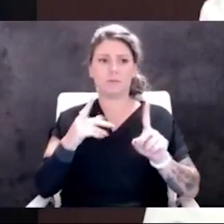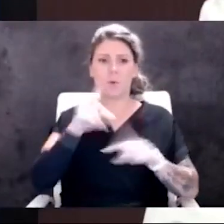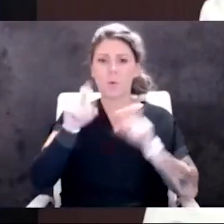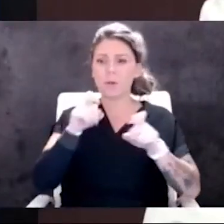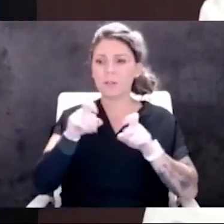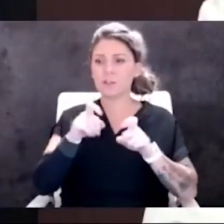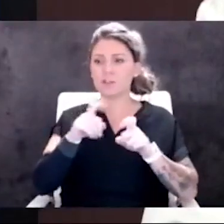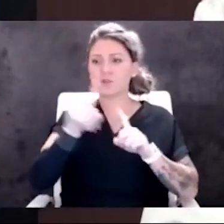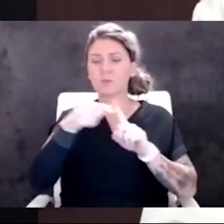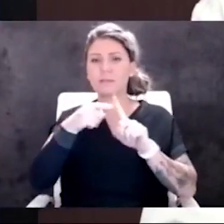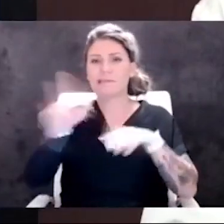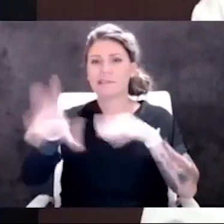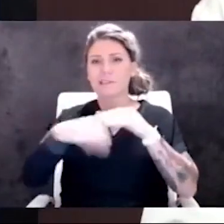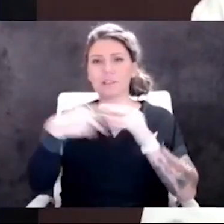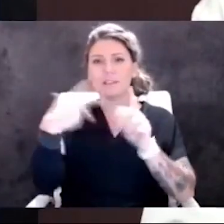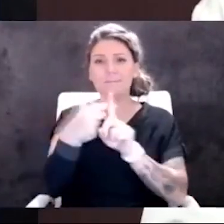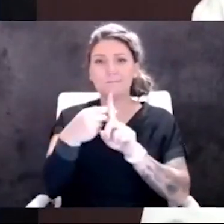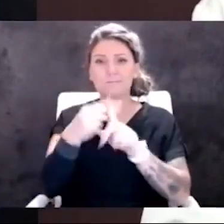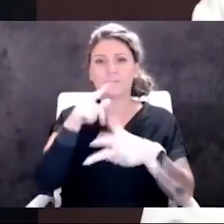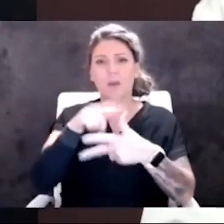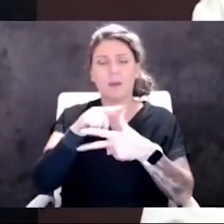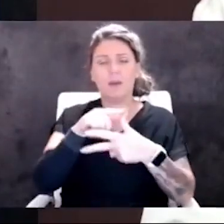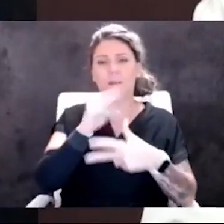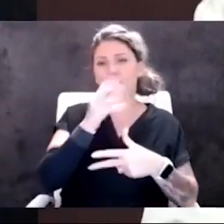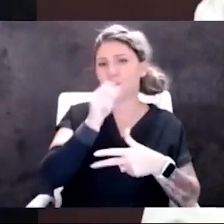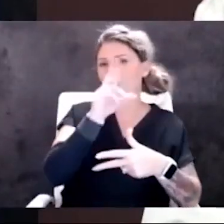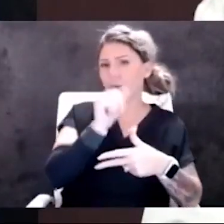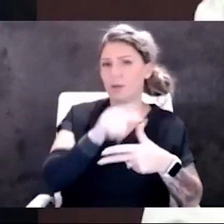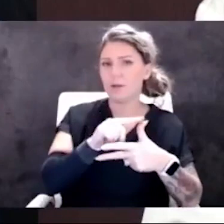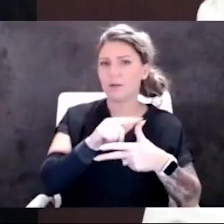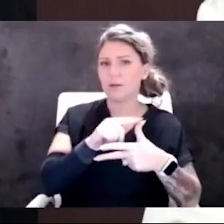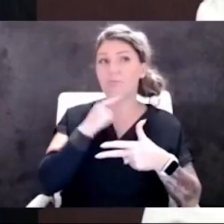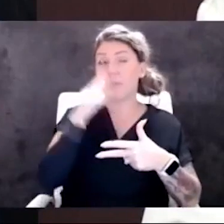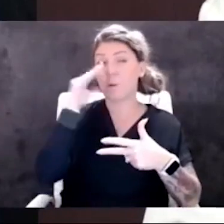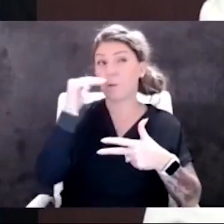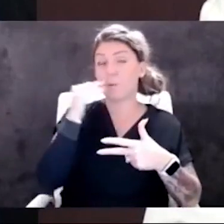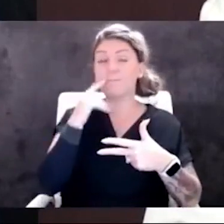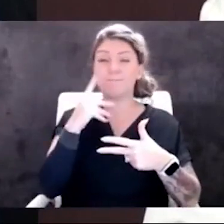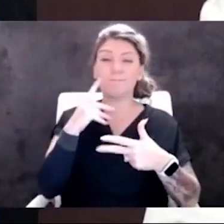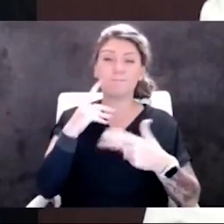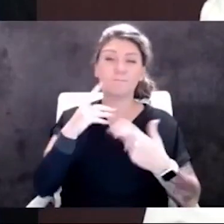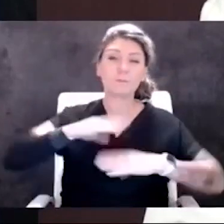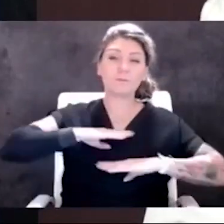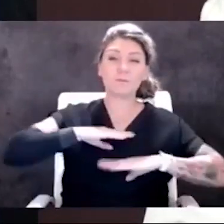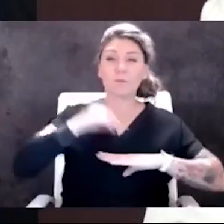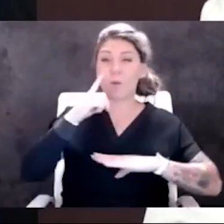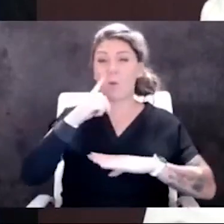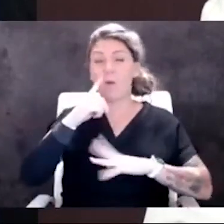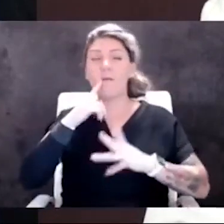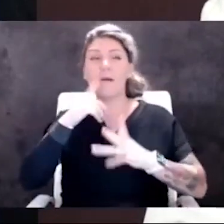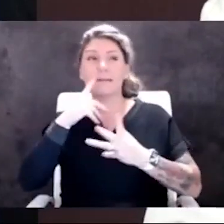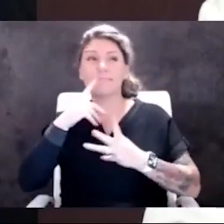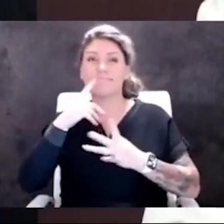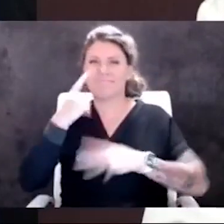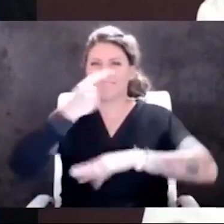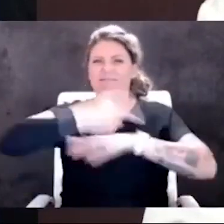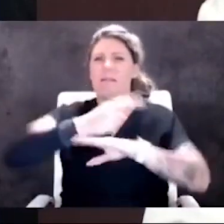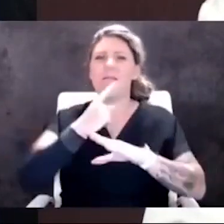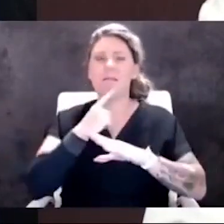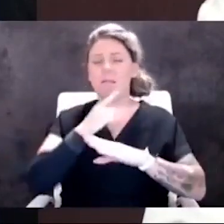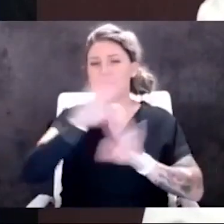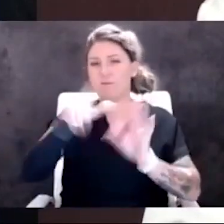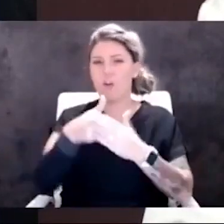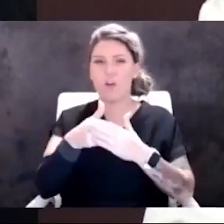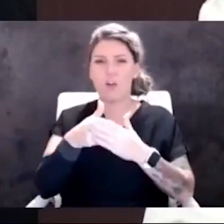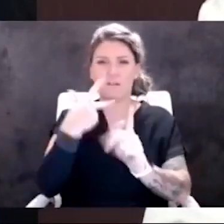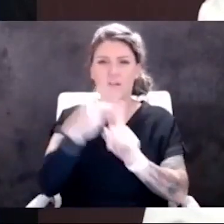Moderna? And I think, my guess is we're going to settle in on one number for all the vaccines, because otherwise it's going to be really confusing, but we don't know that